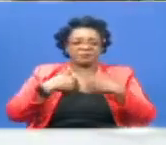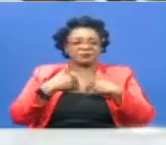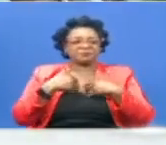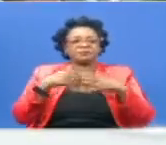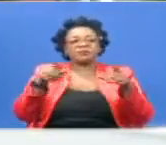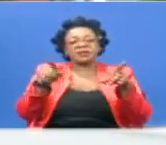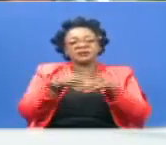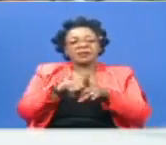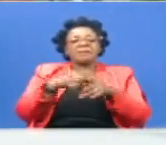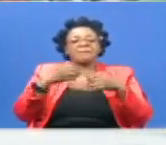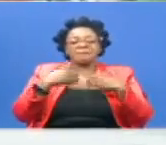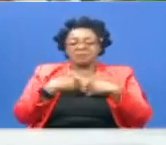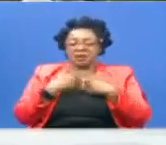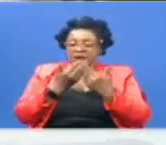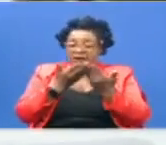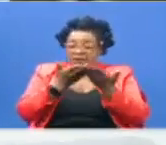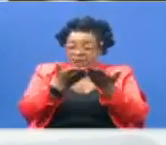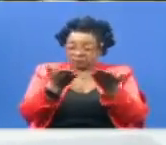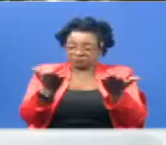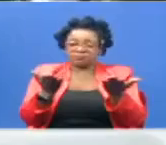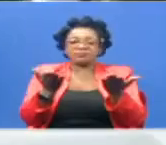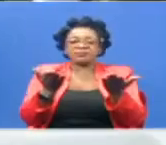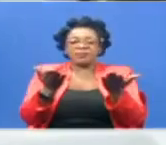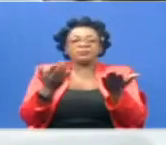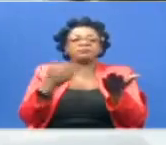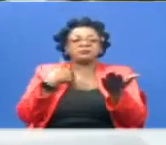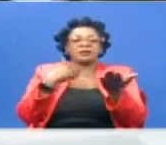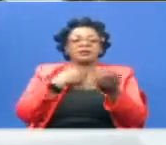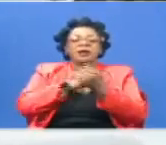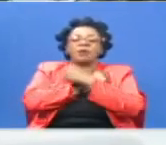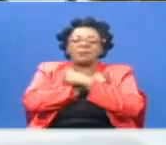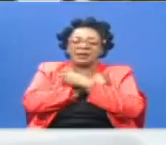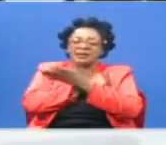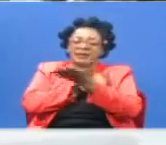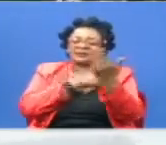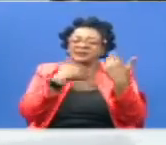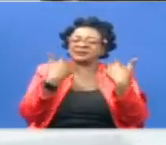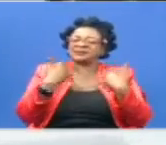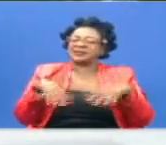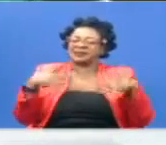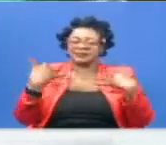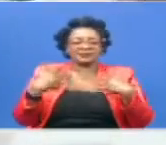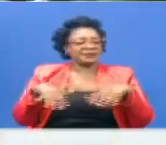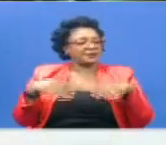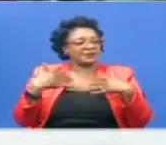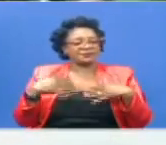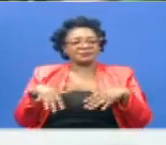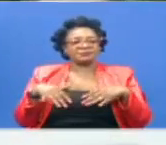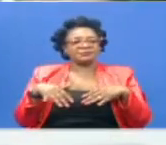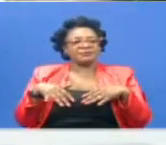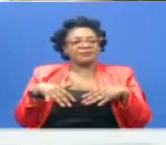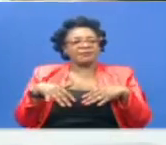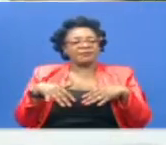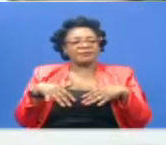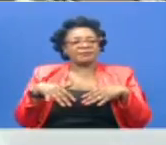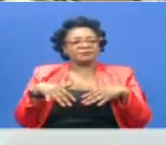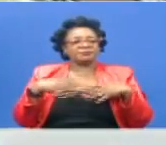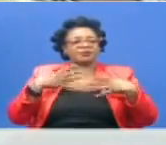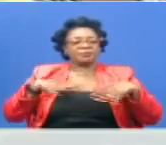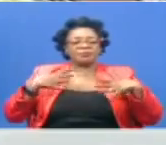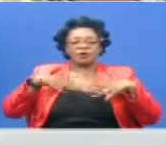ndivyo mimi nakuja mbele yenu kuambia hata mimi nawapenda sana sana sana watu wa